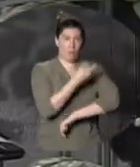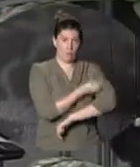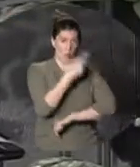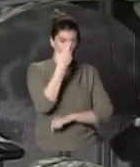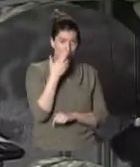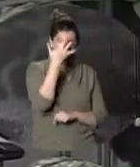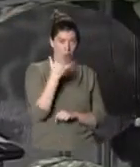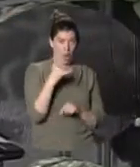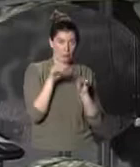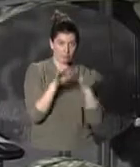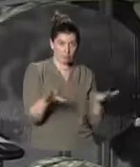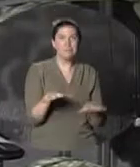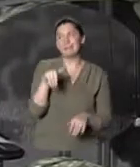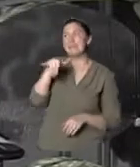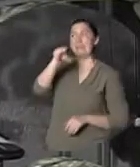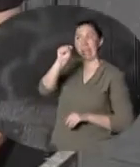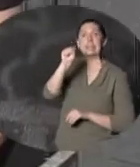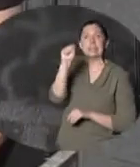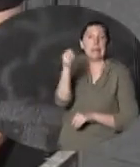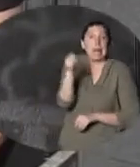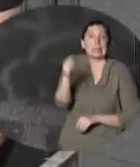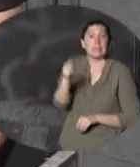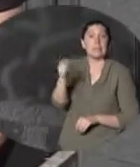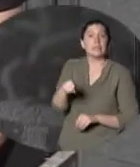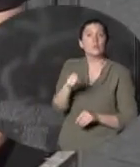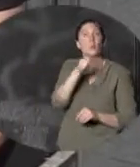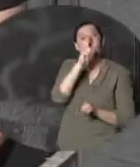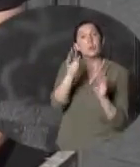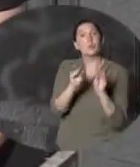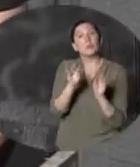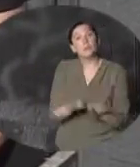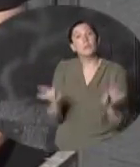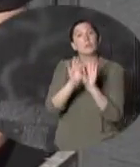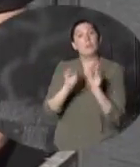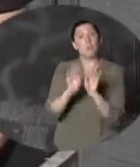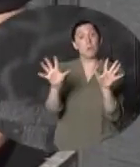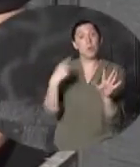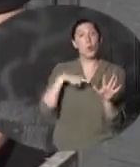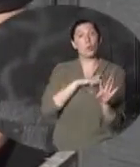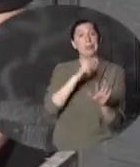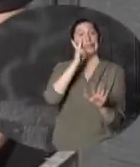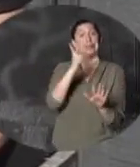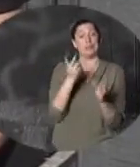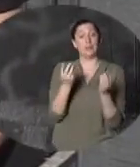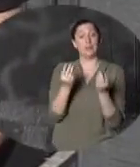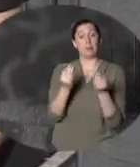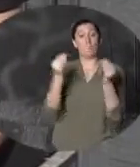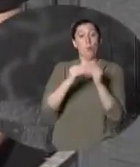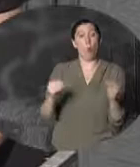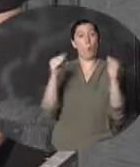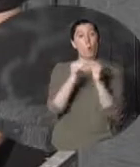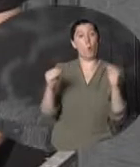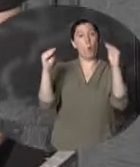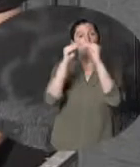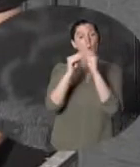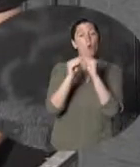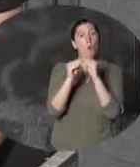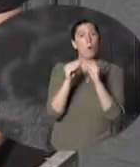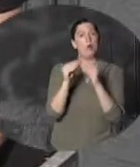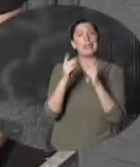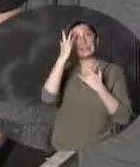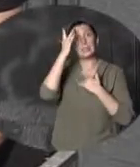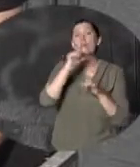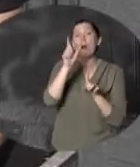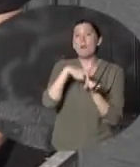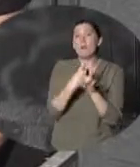back. 1,000%, and I think that's really important to clarify. We are seeing a rise in not only measles, but many vaccine-preventable